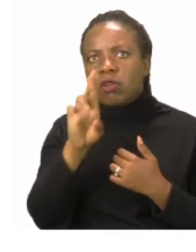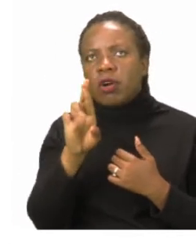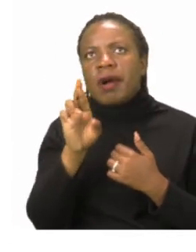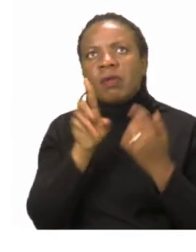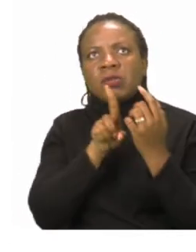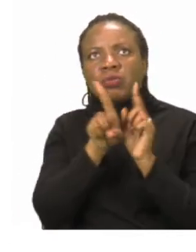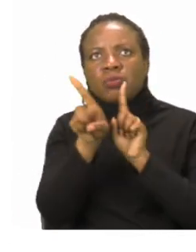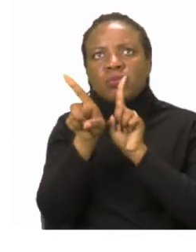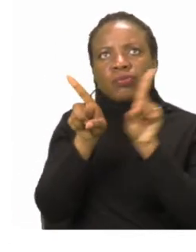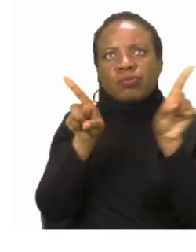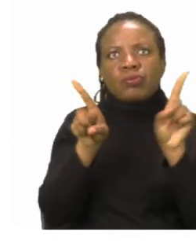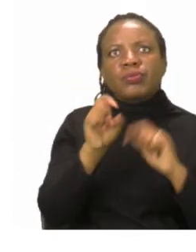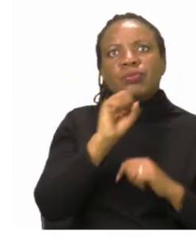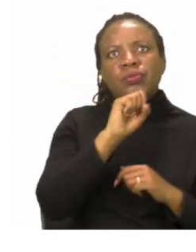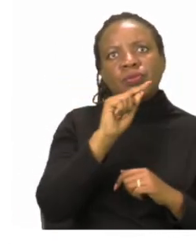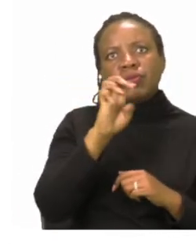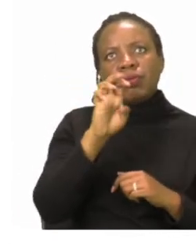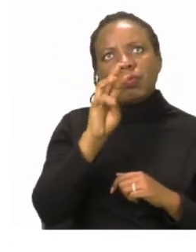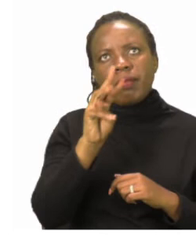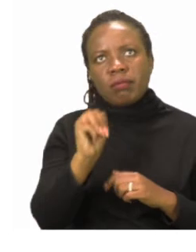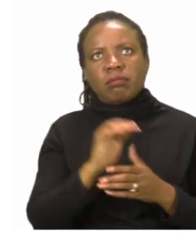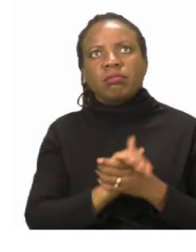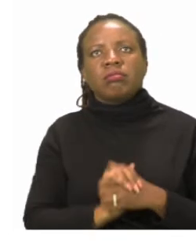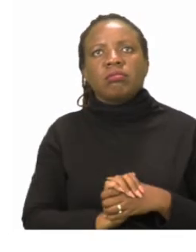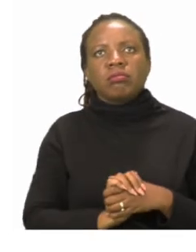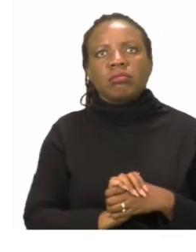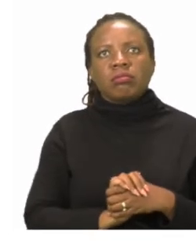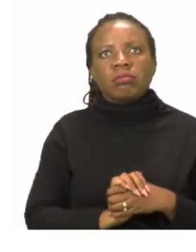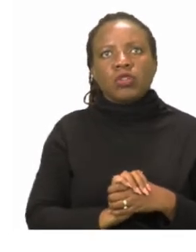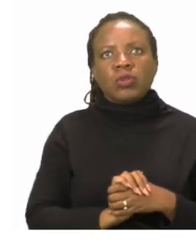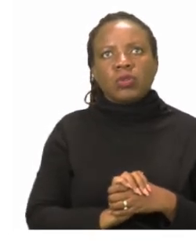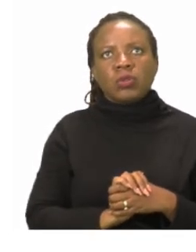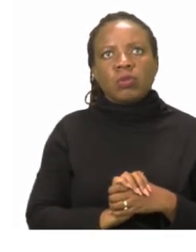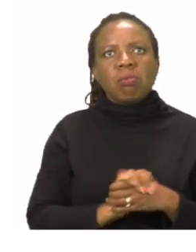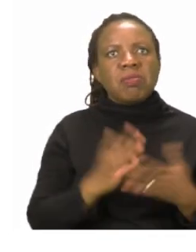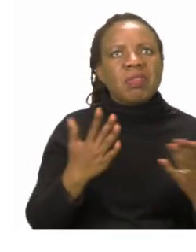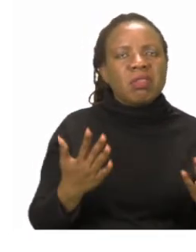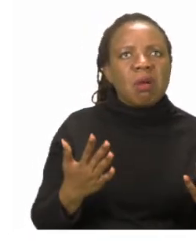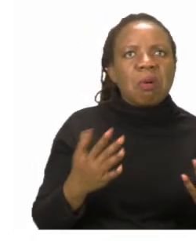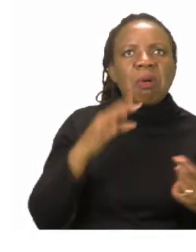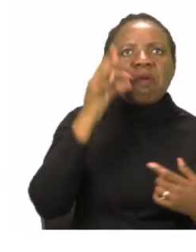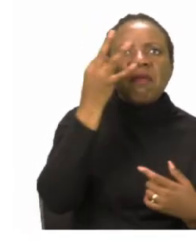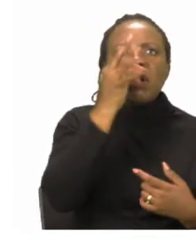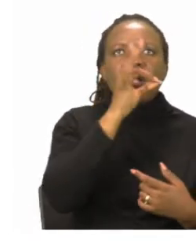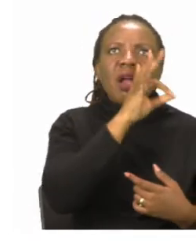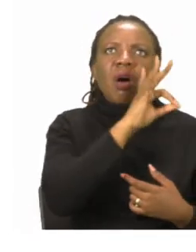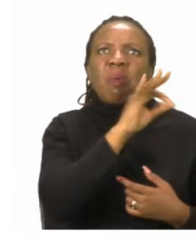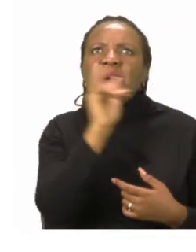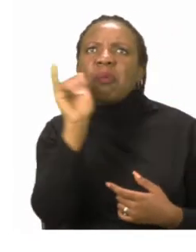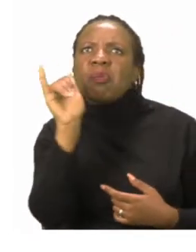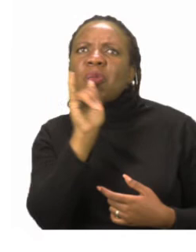look at which part of the plant is the flower, which part is